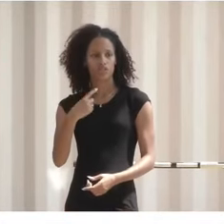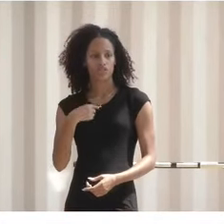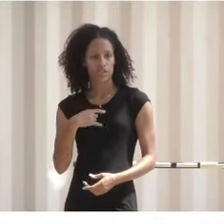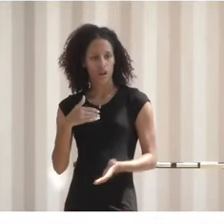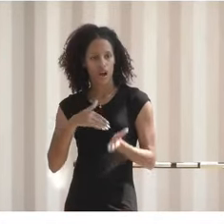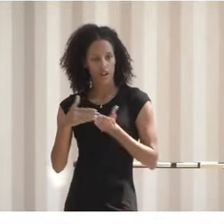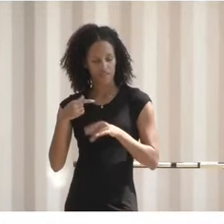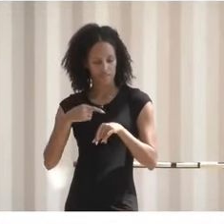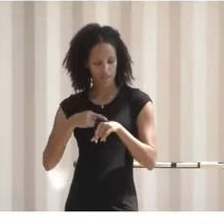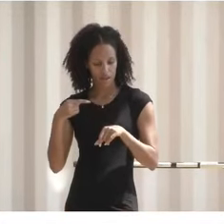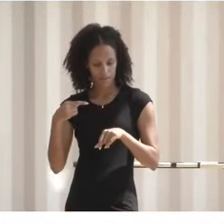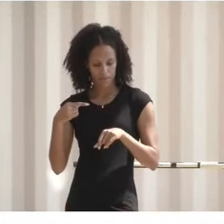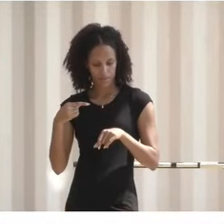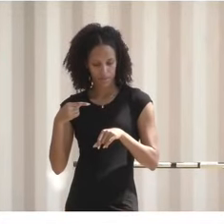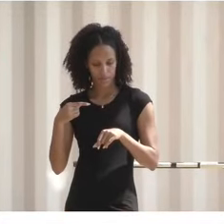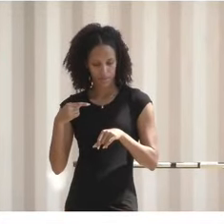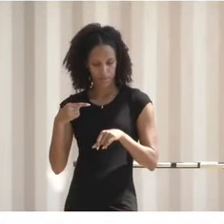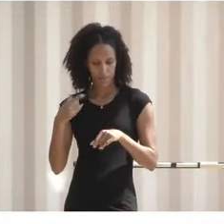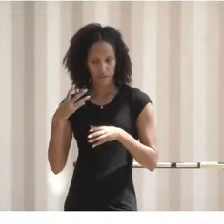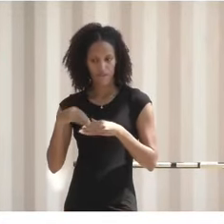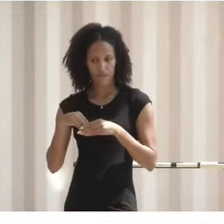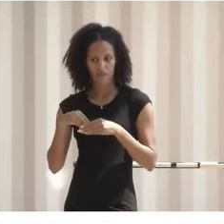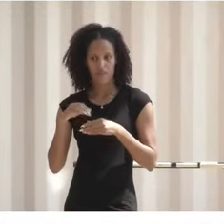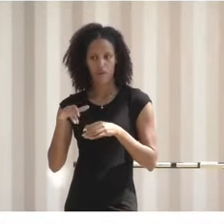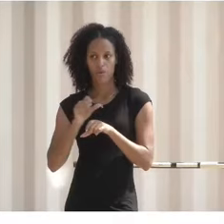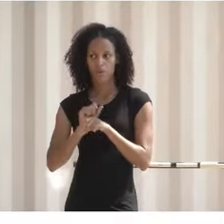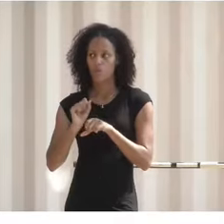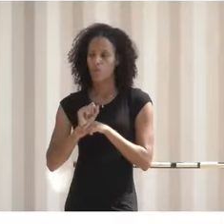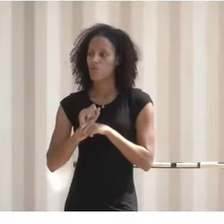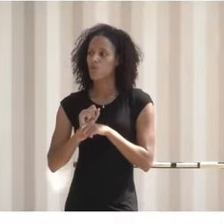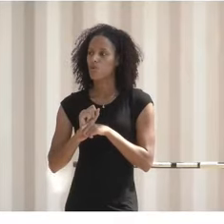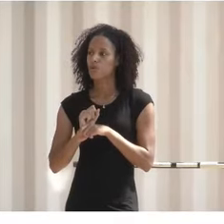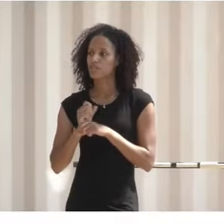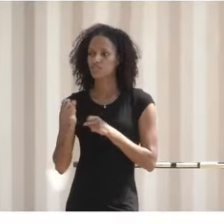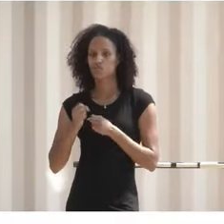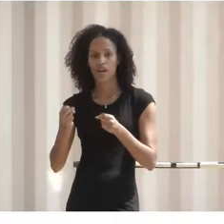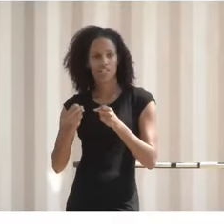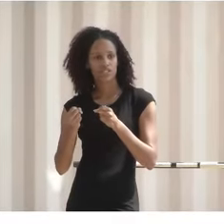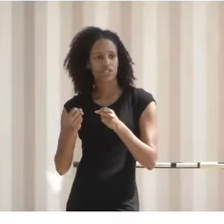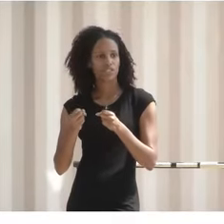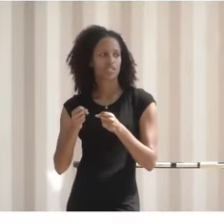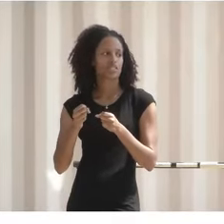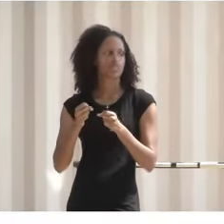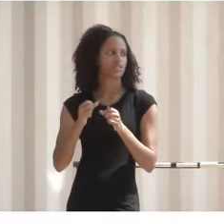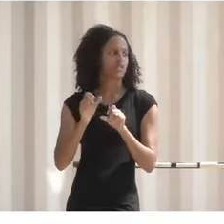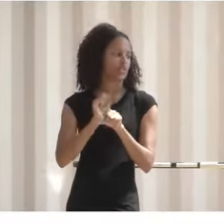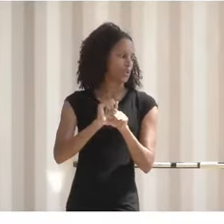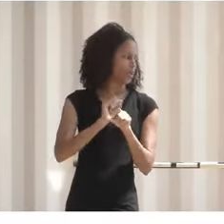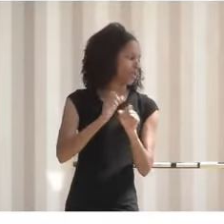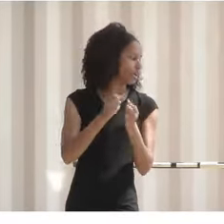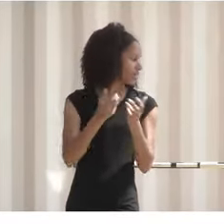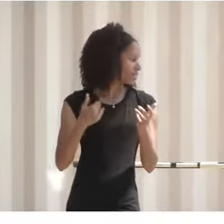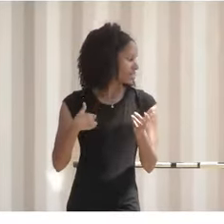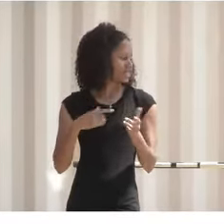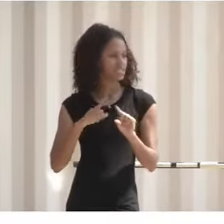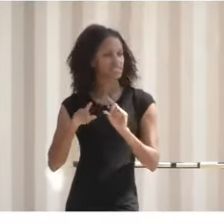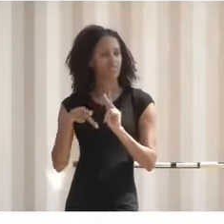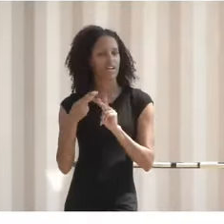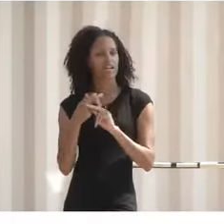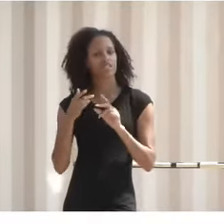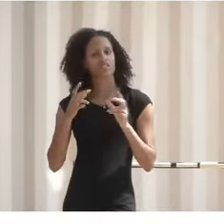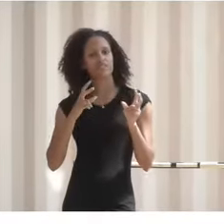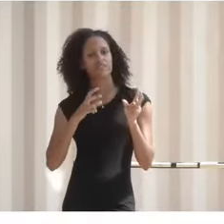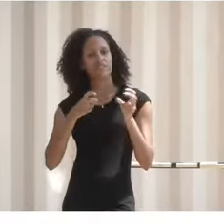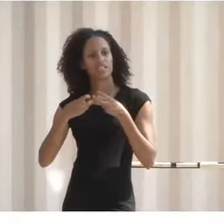oftentimes in the global north, strategies and framework are being designed to address issues that are